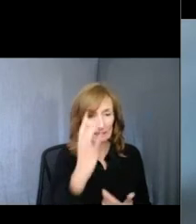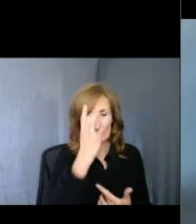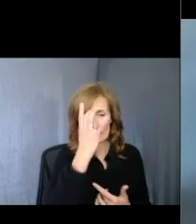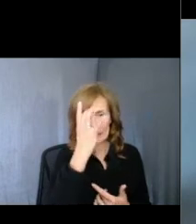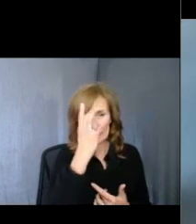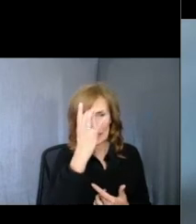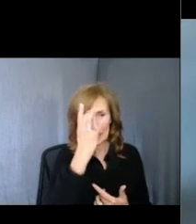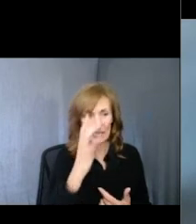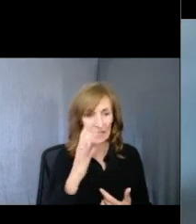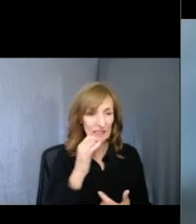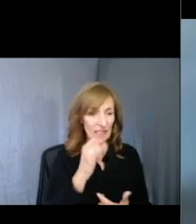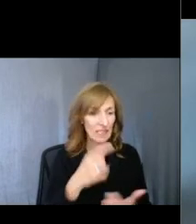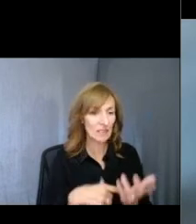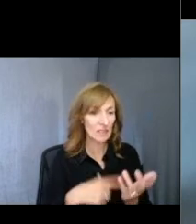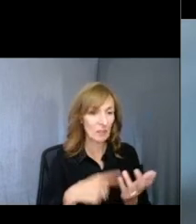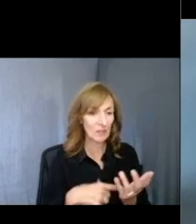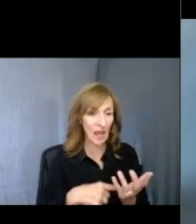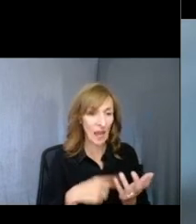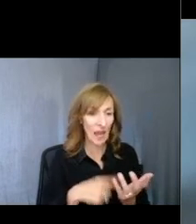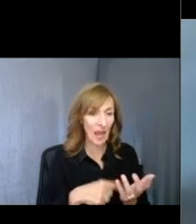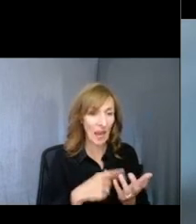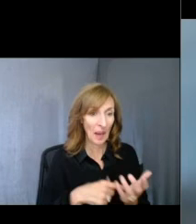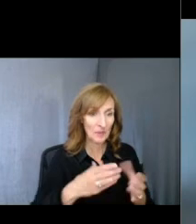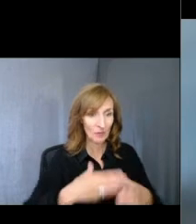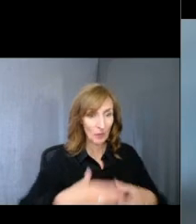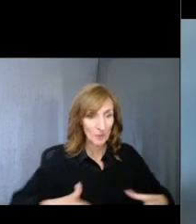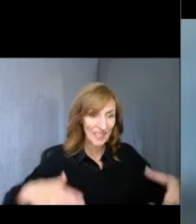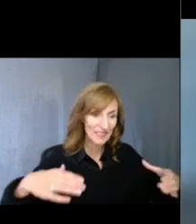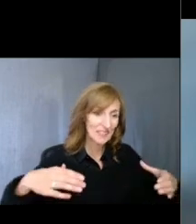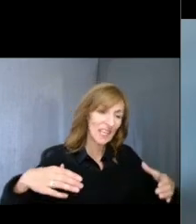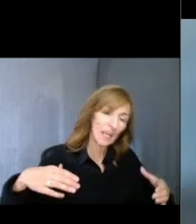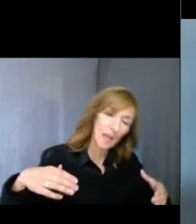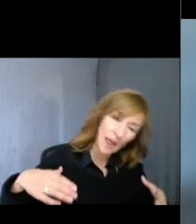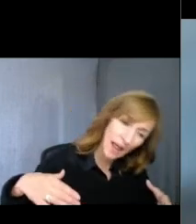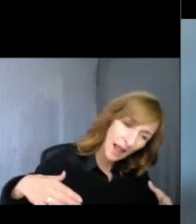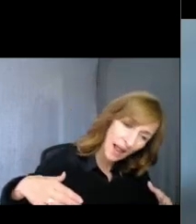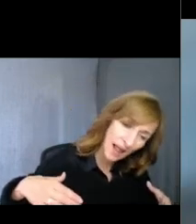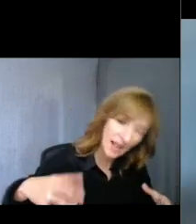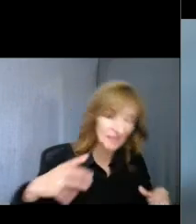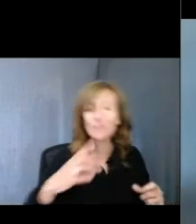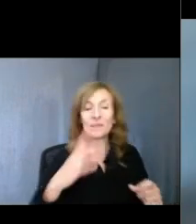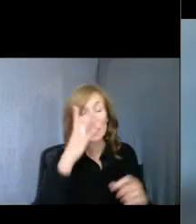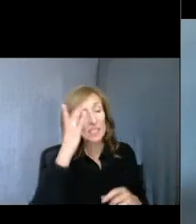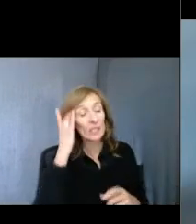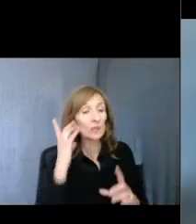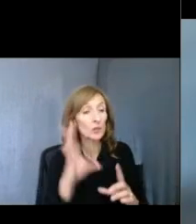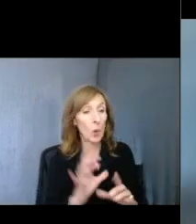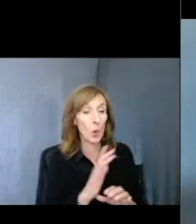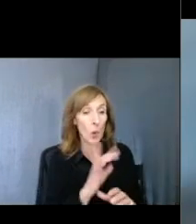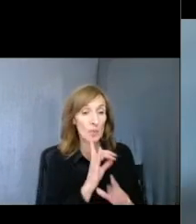spigot, right? I've had cats do that as well. Really, really important to do that. Some of you probably know how to give subcutaneous